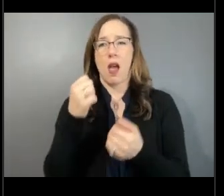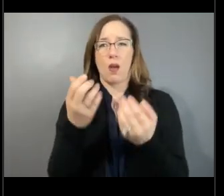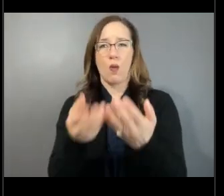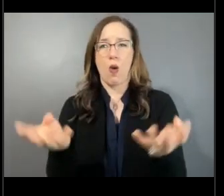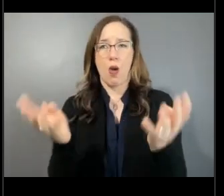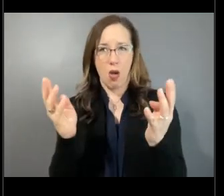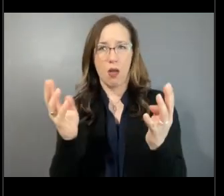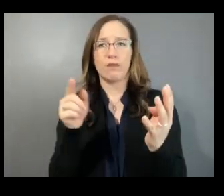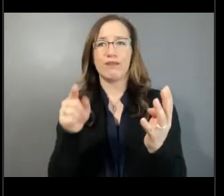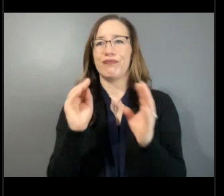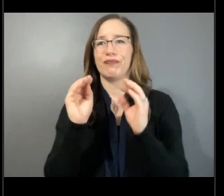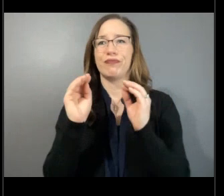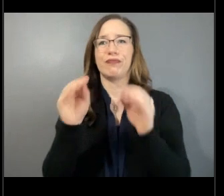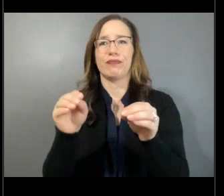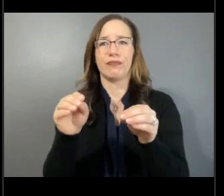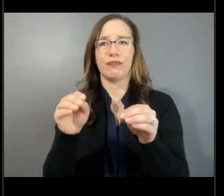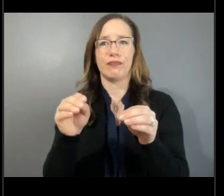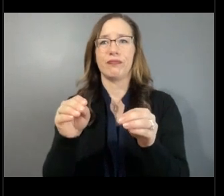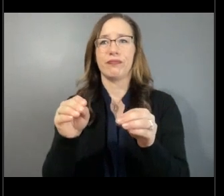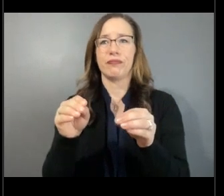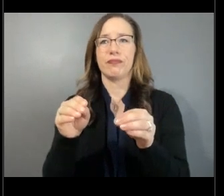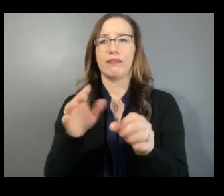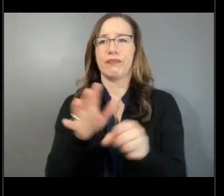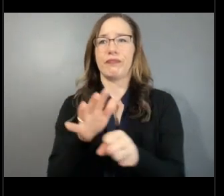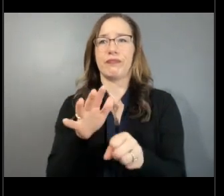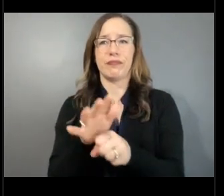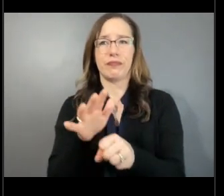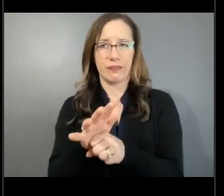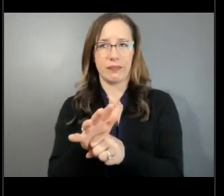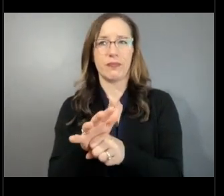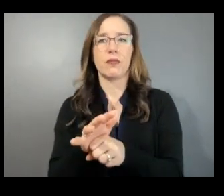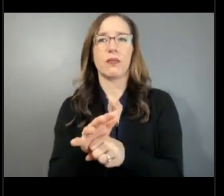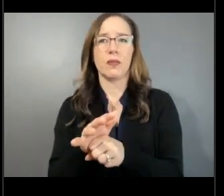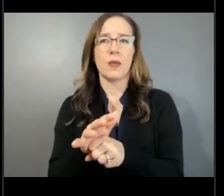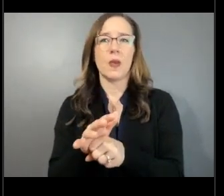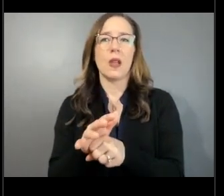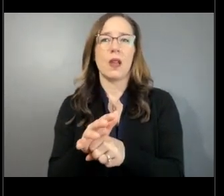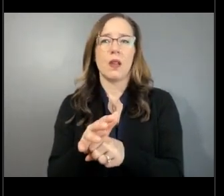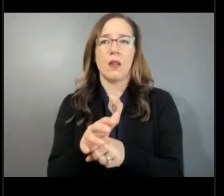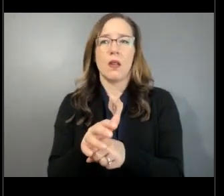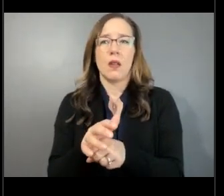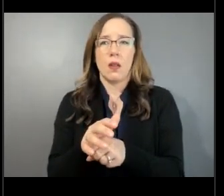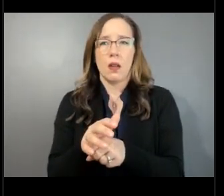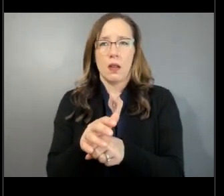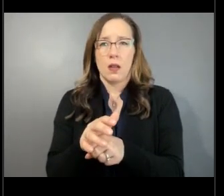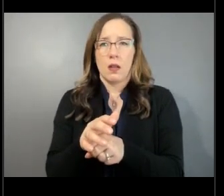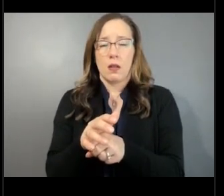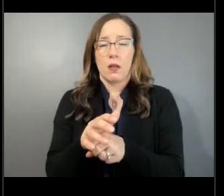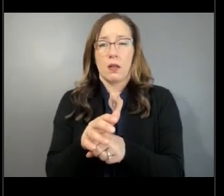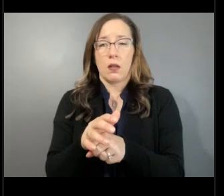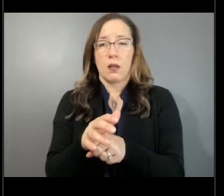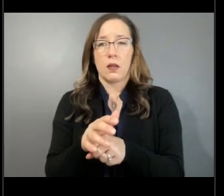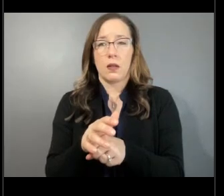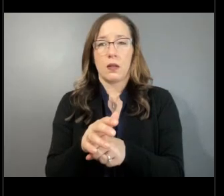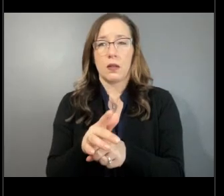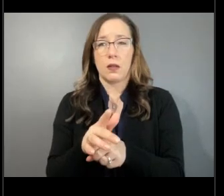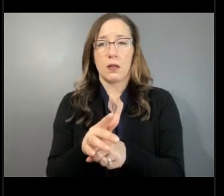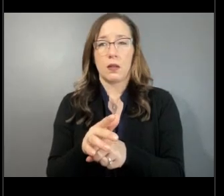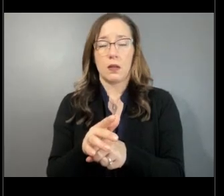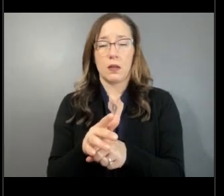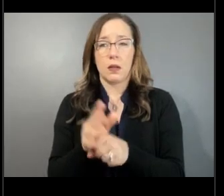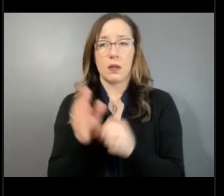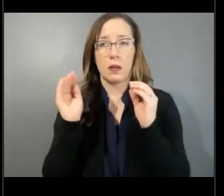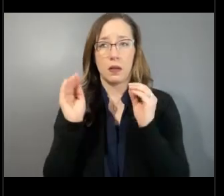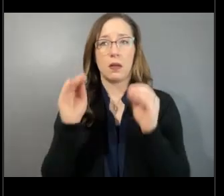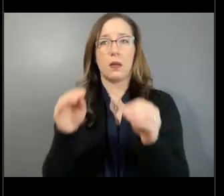bars cannot be secured adequately as they are to be installed